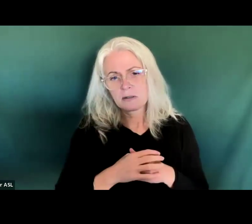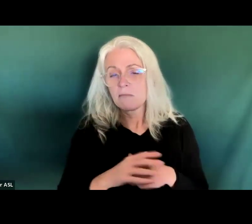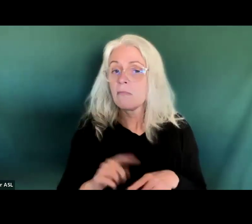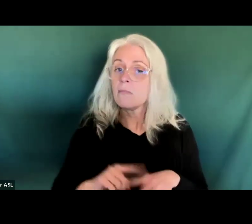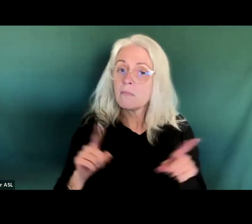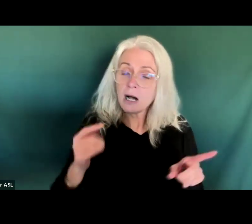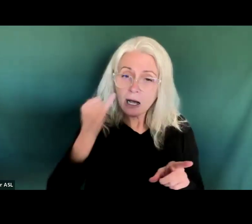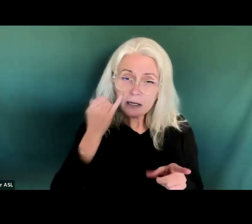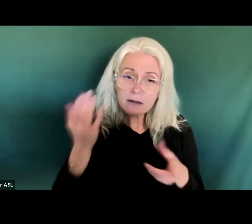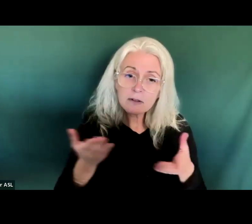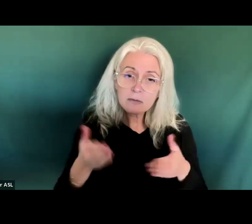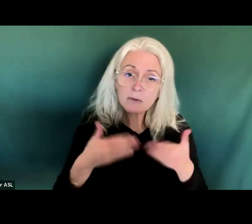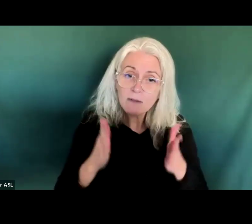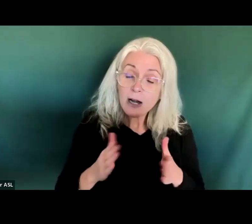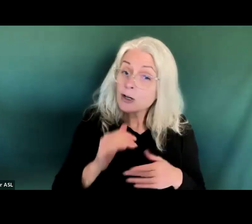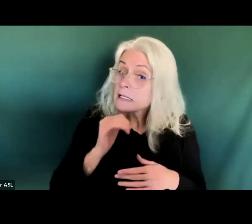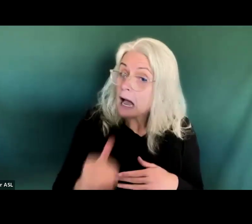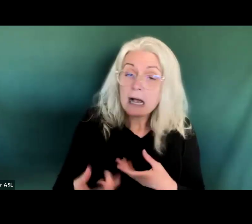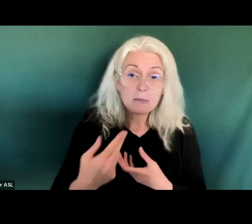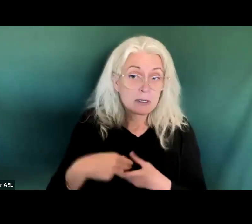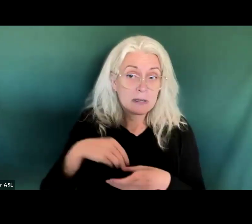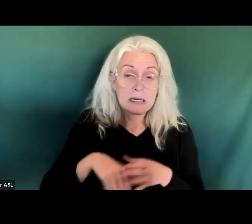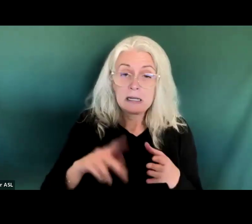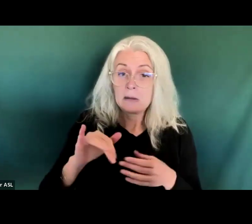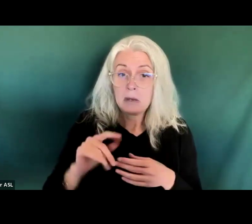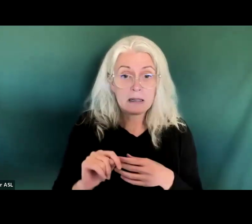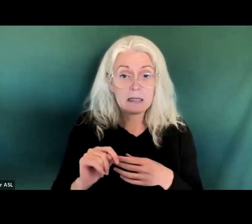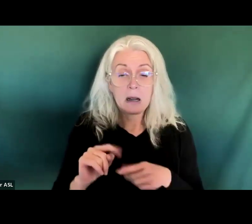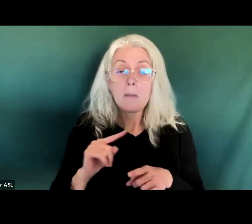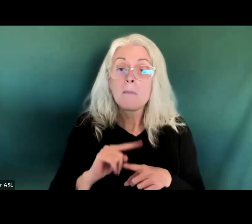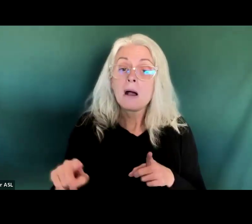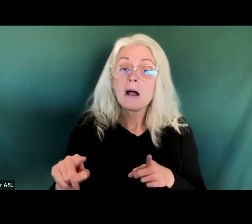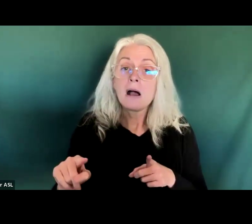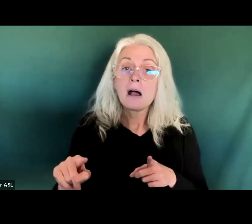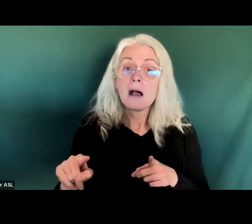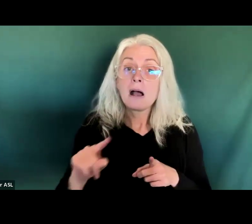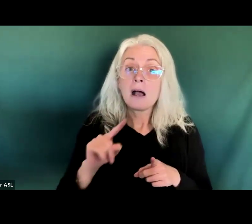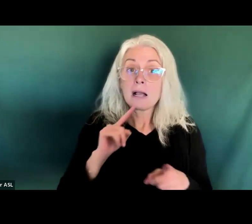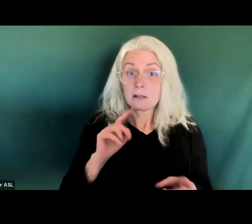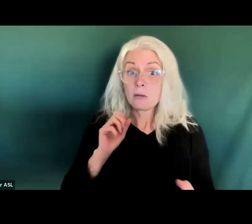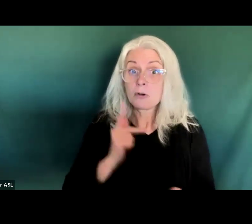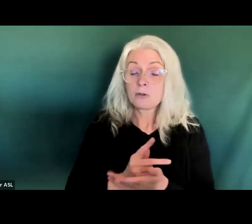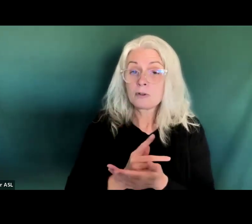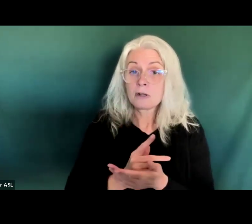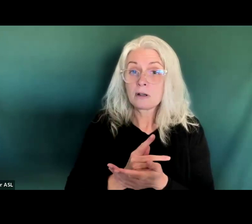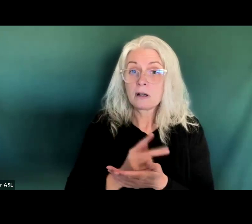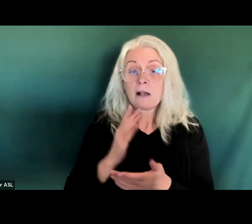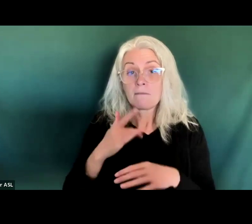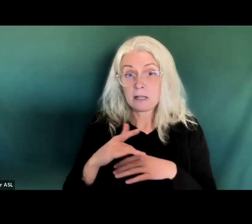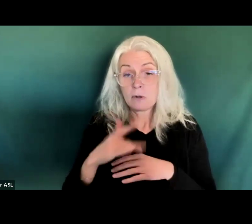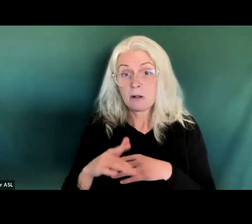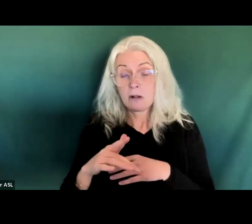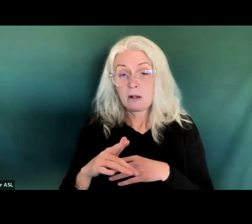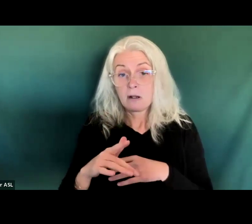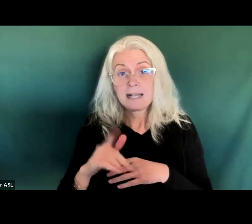However, if their service provider is not participating in the pilot, but is an approved internet service provider is available,